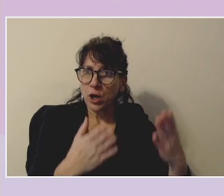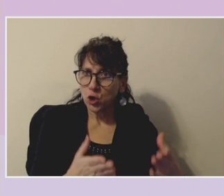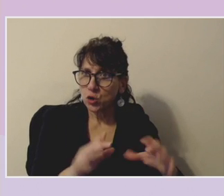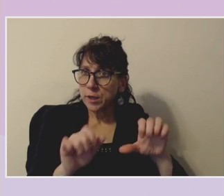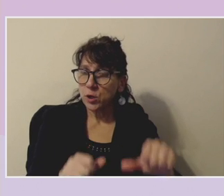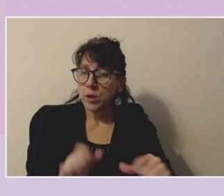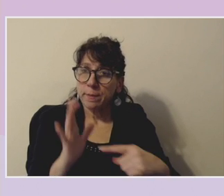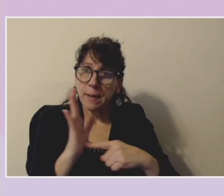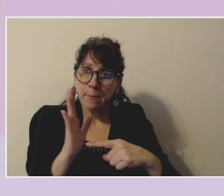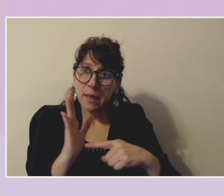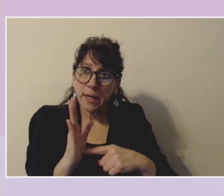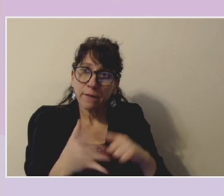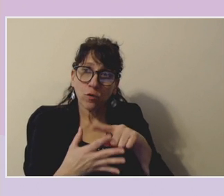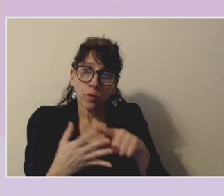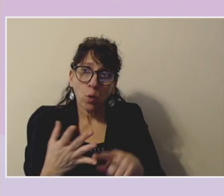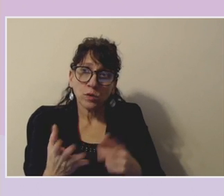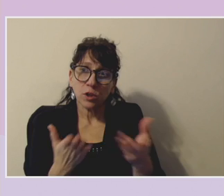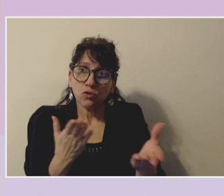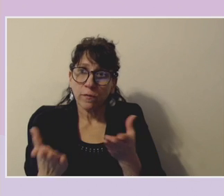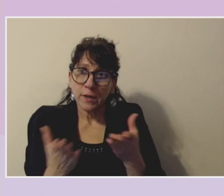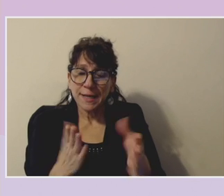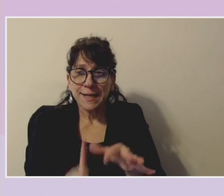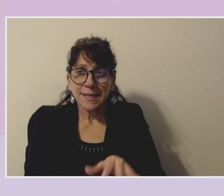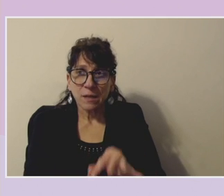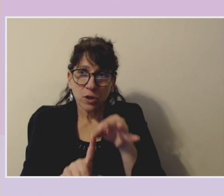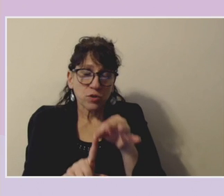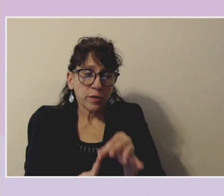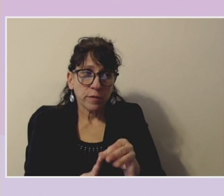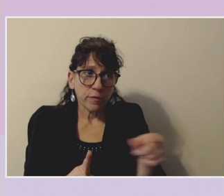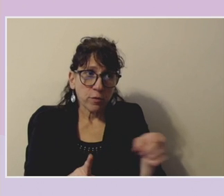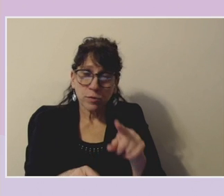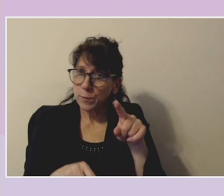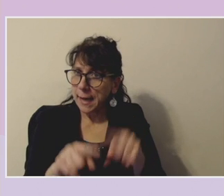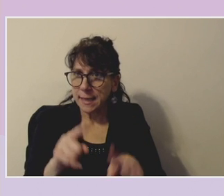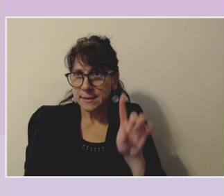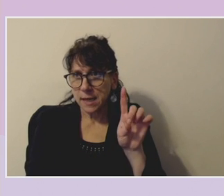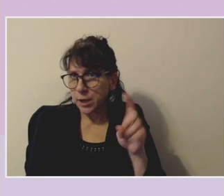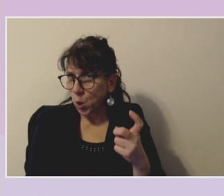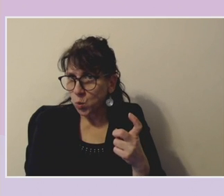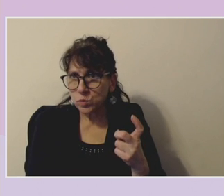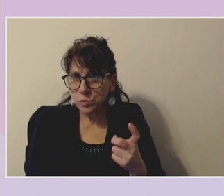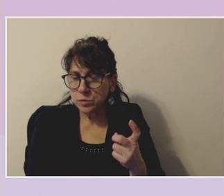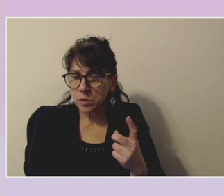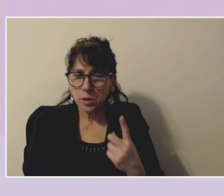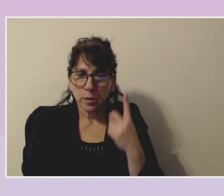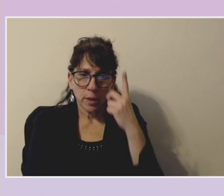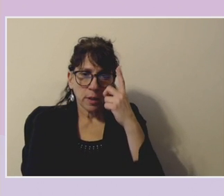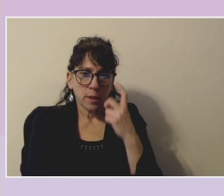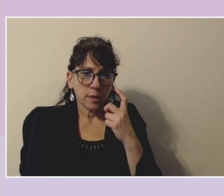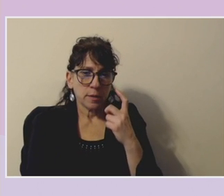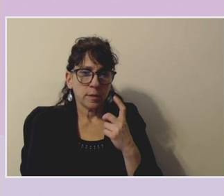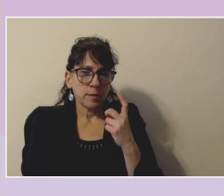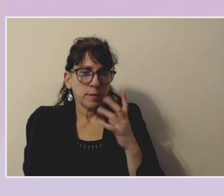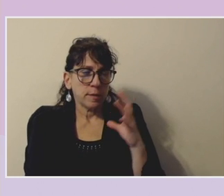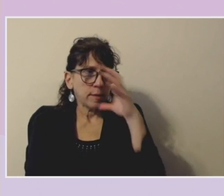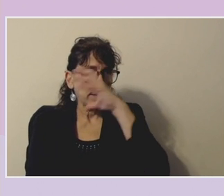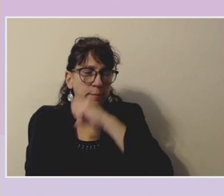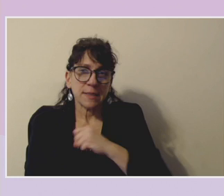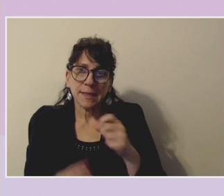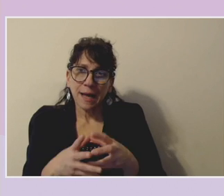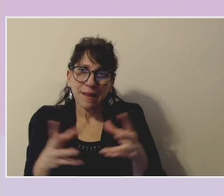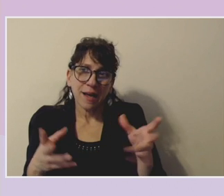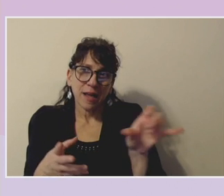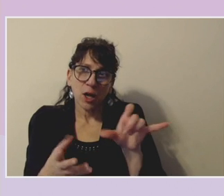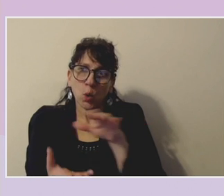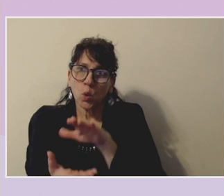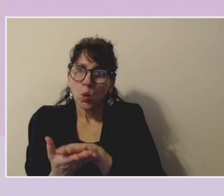billing for those services, especially those that aren't able to diagnose, because I think we're missing a lot of those, such as the school nurses, a lot of